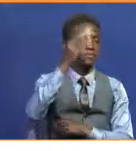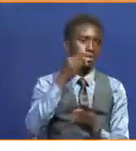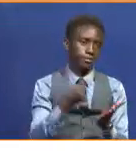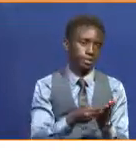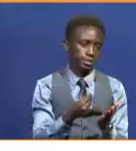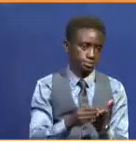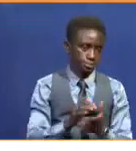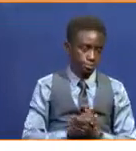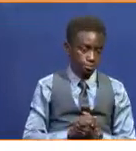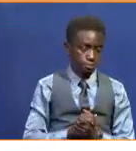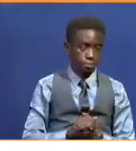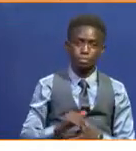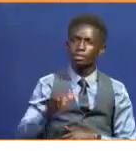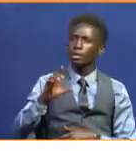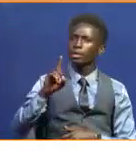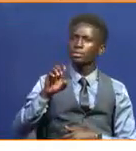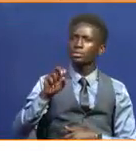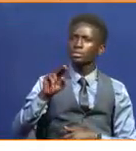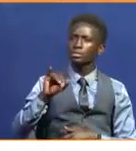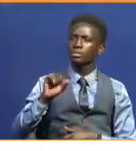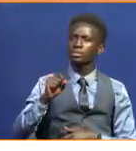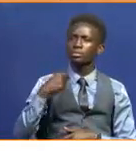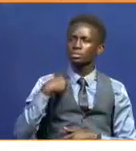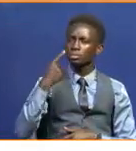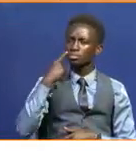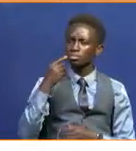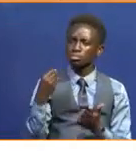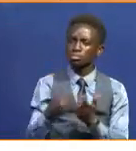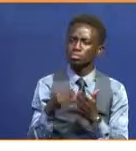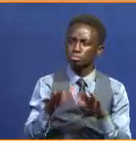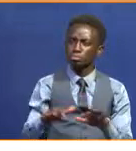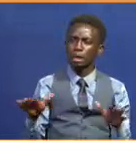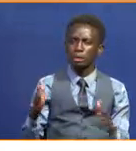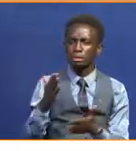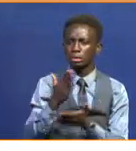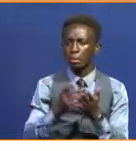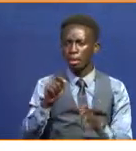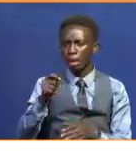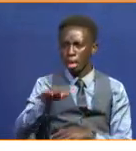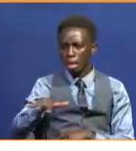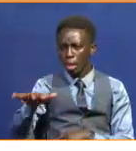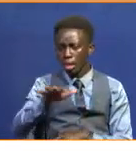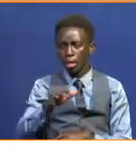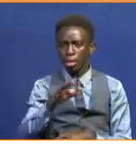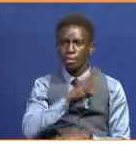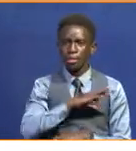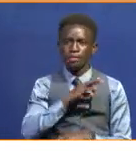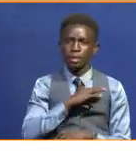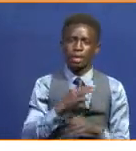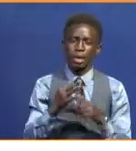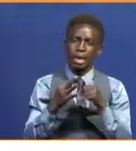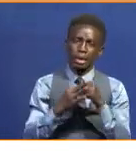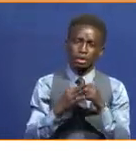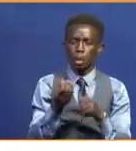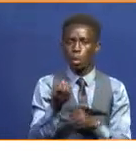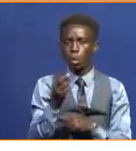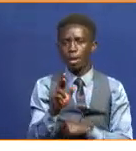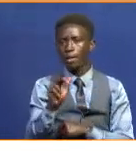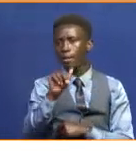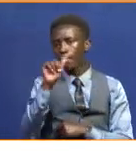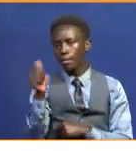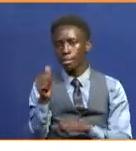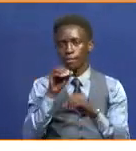Dennis, I'm looking at the money market and what are some of the key benefits of investing in eight of our other